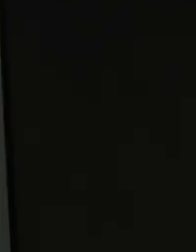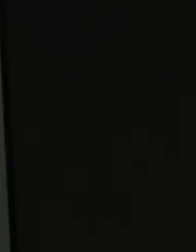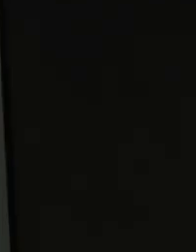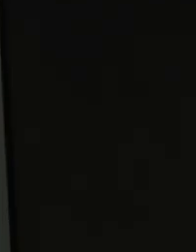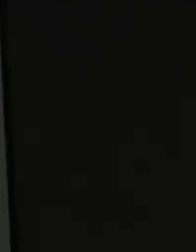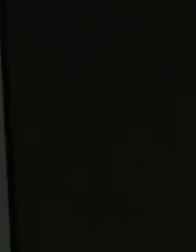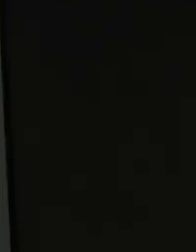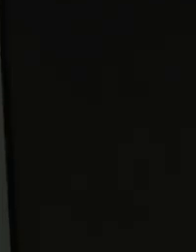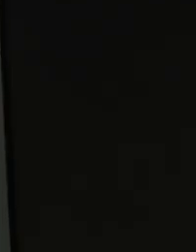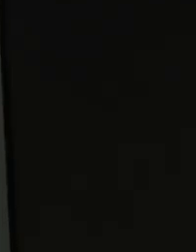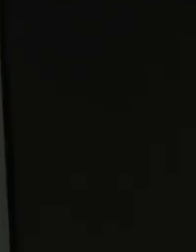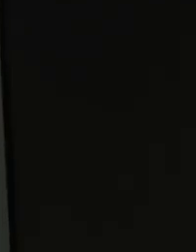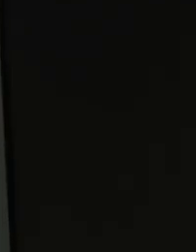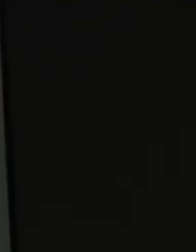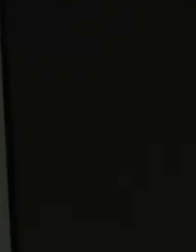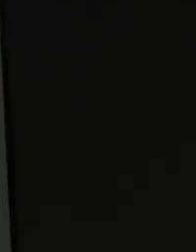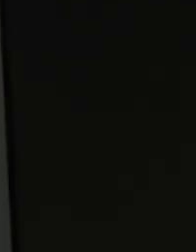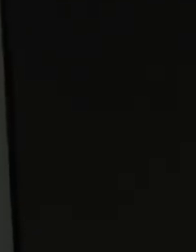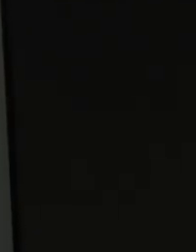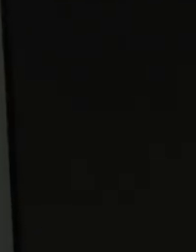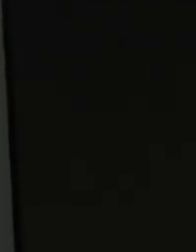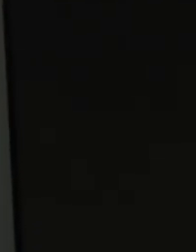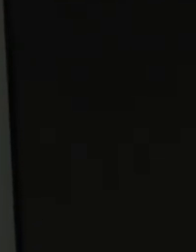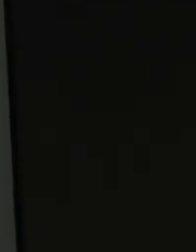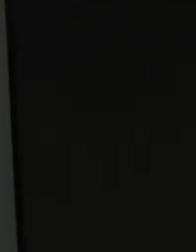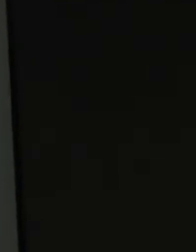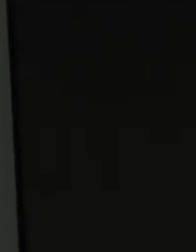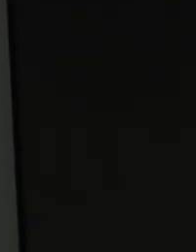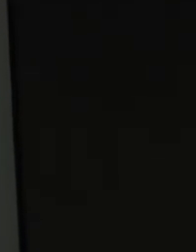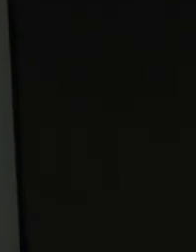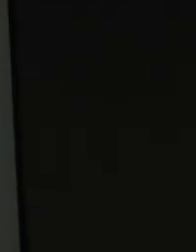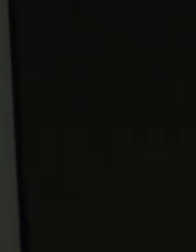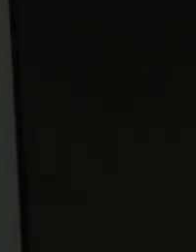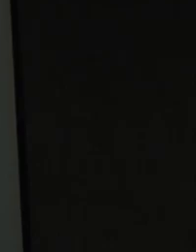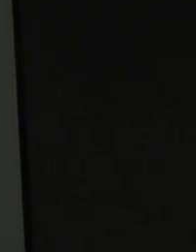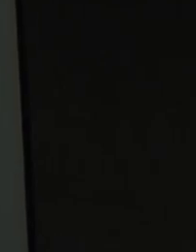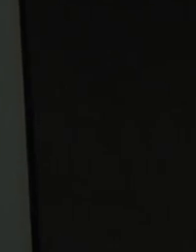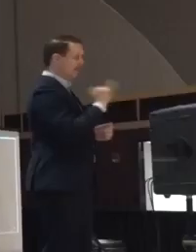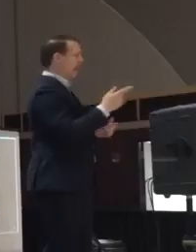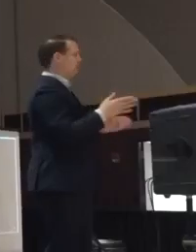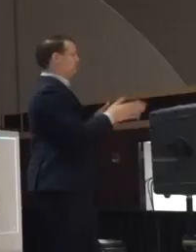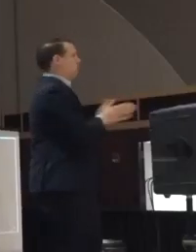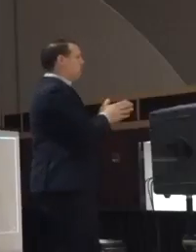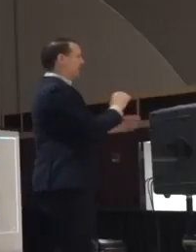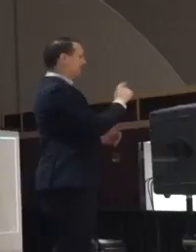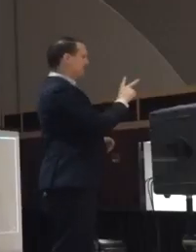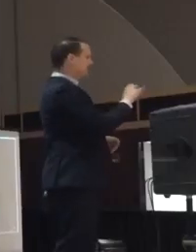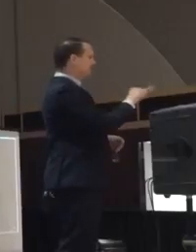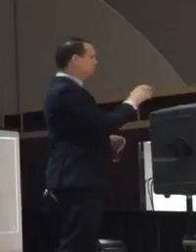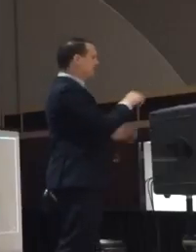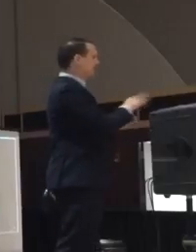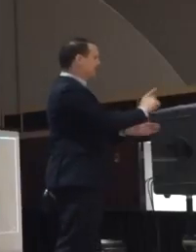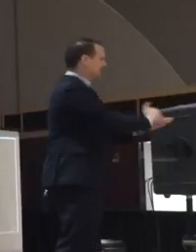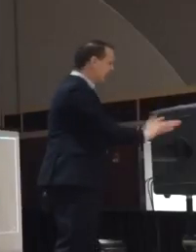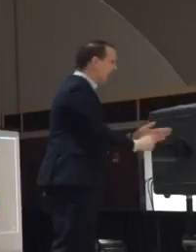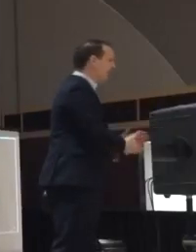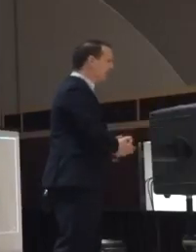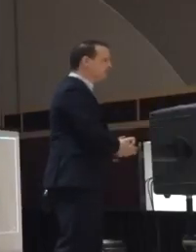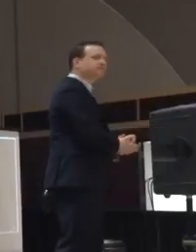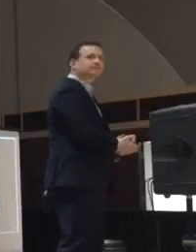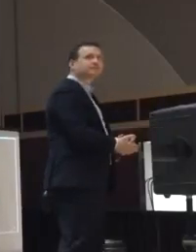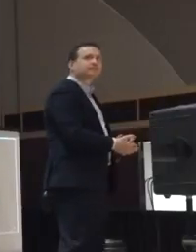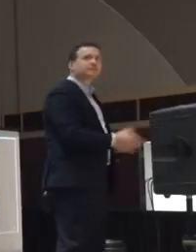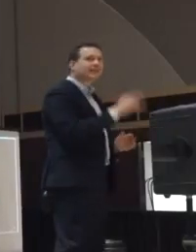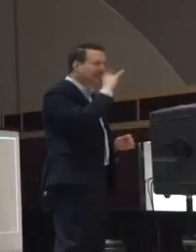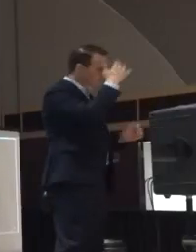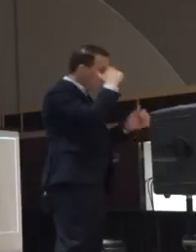calligraphy should not be ignored. That was one of the things that motivated Steve Jobs in design. We got kids